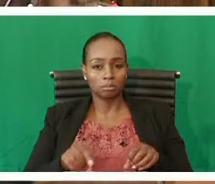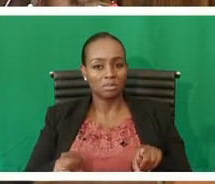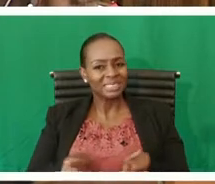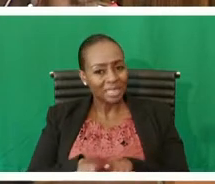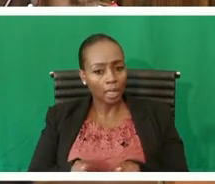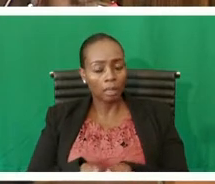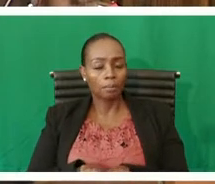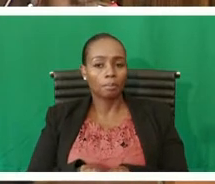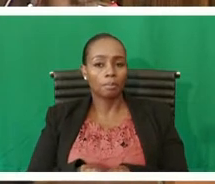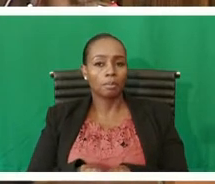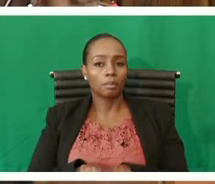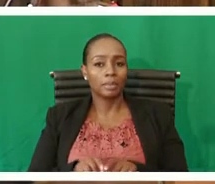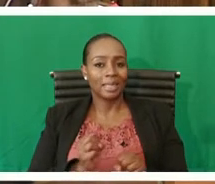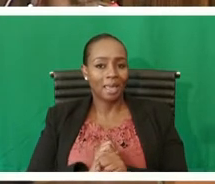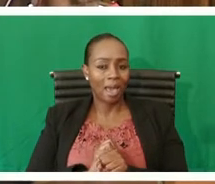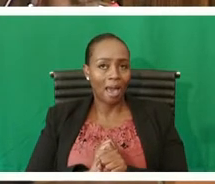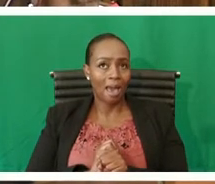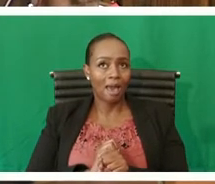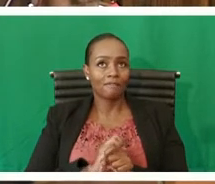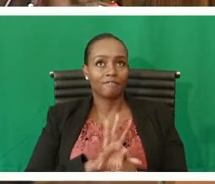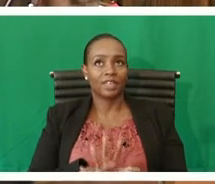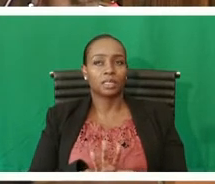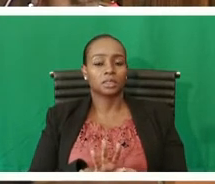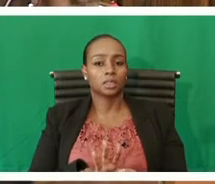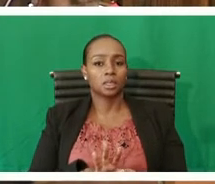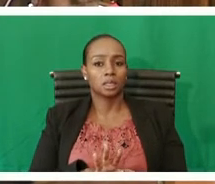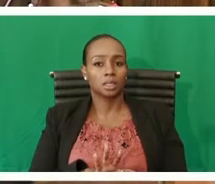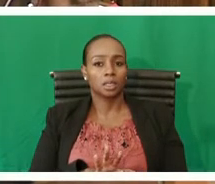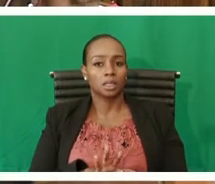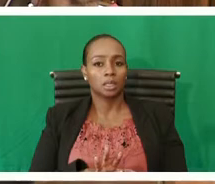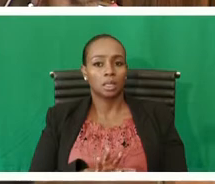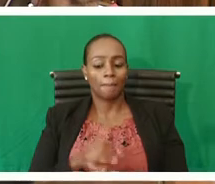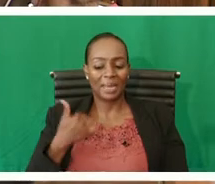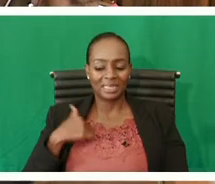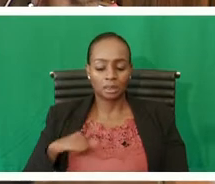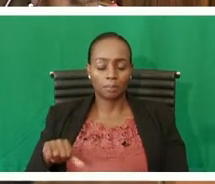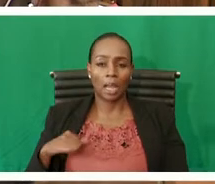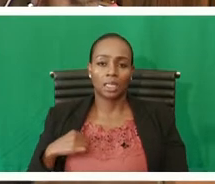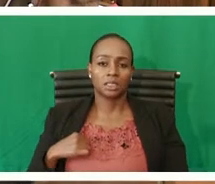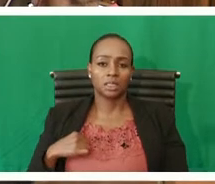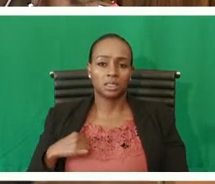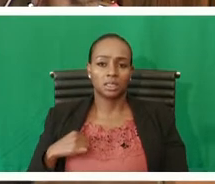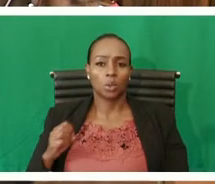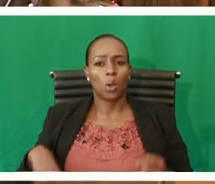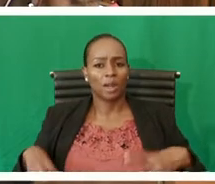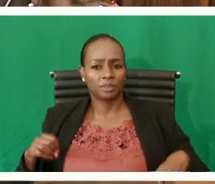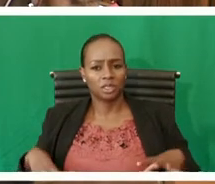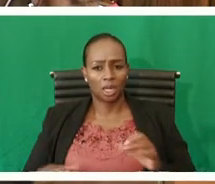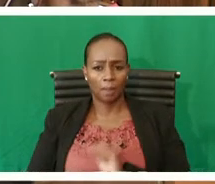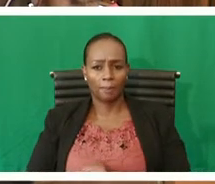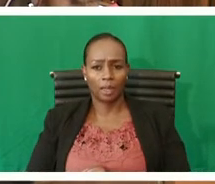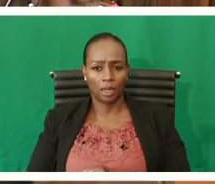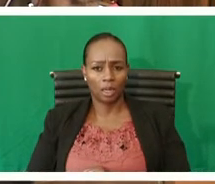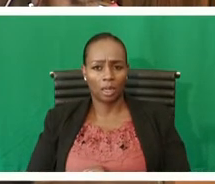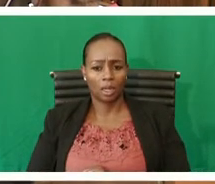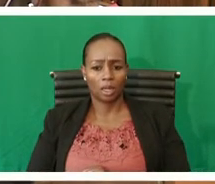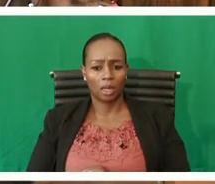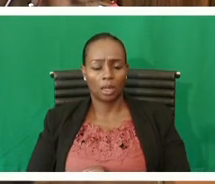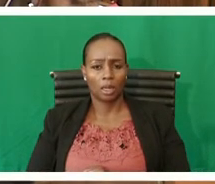they affect function of municipalities and ability